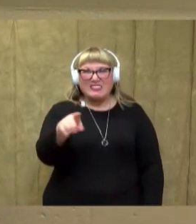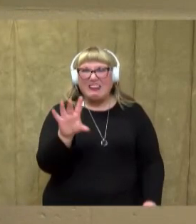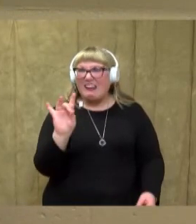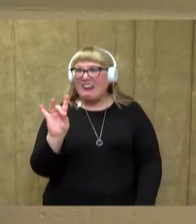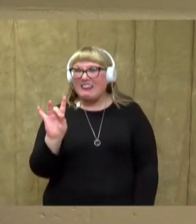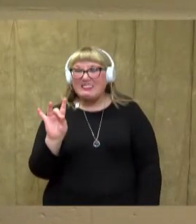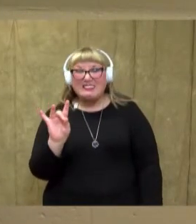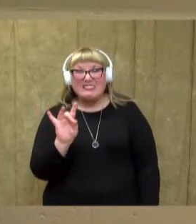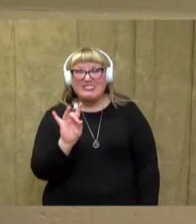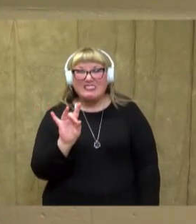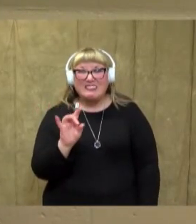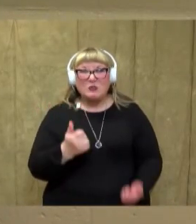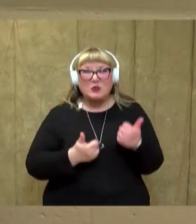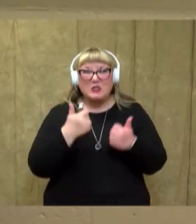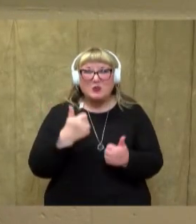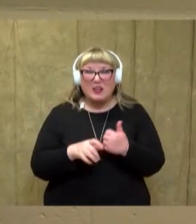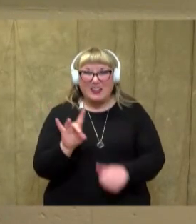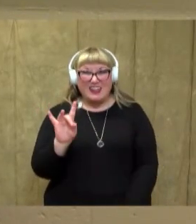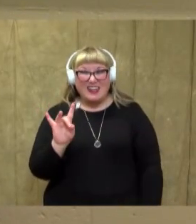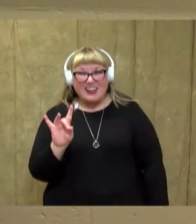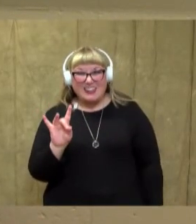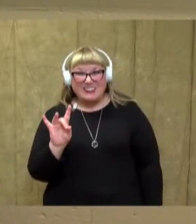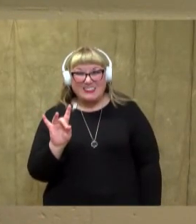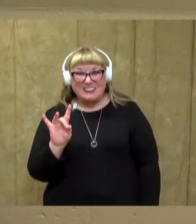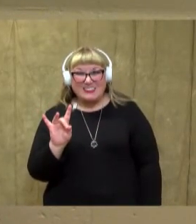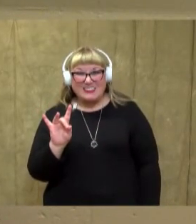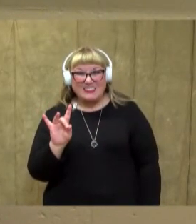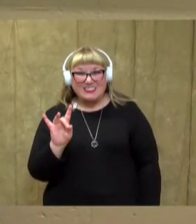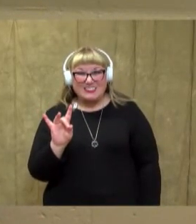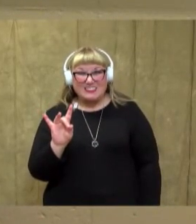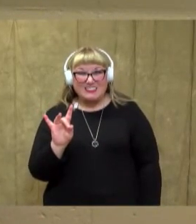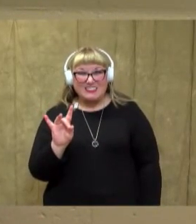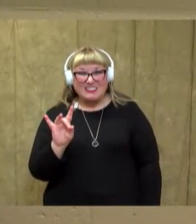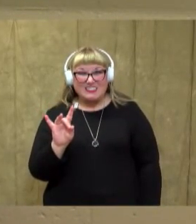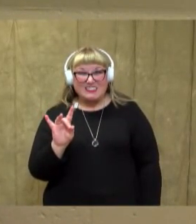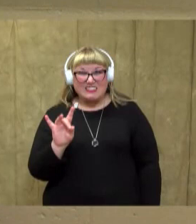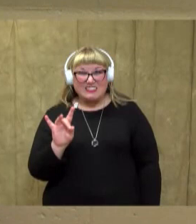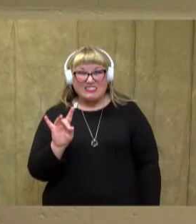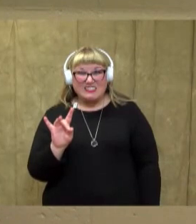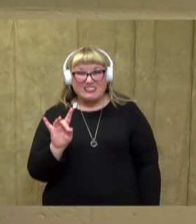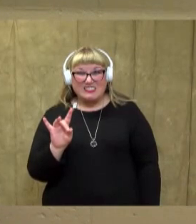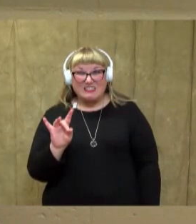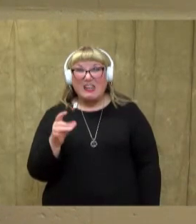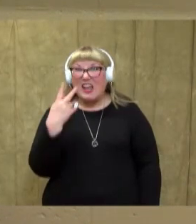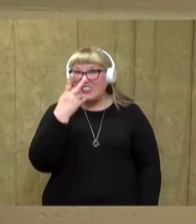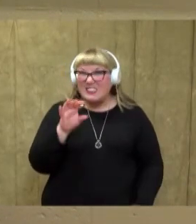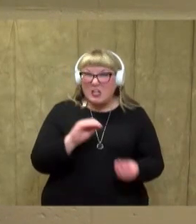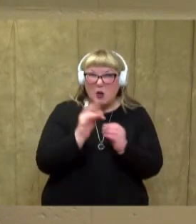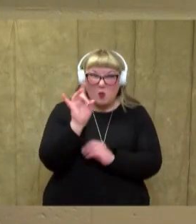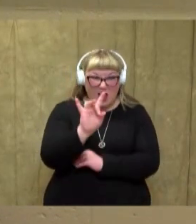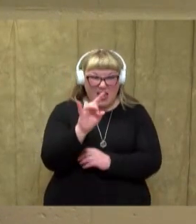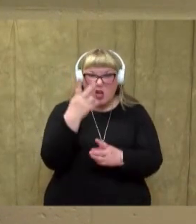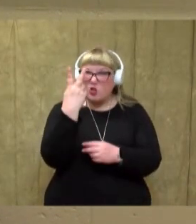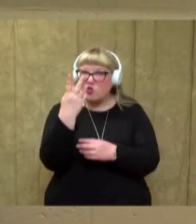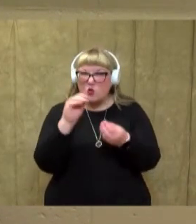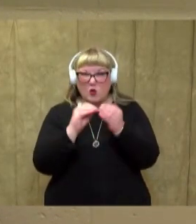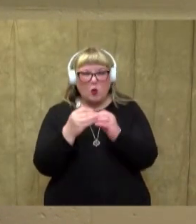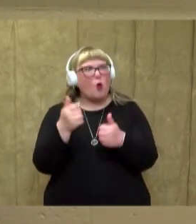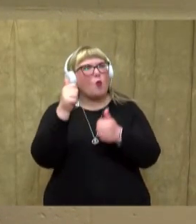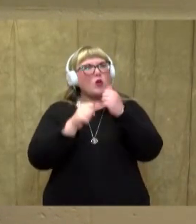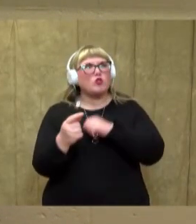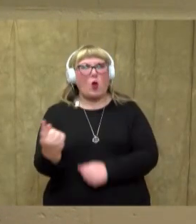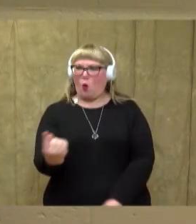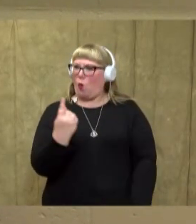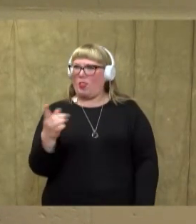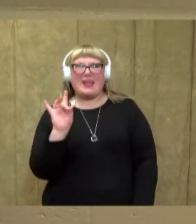cards? I see number 8 in 2 of these numbers, but which one is just the 8